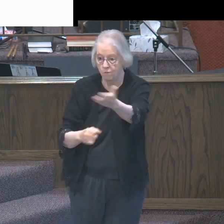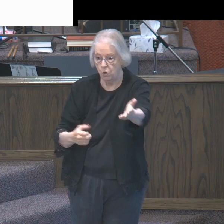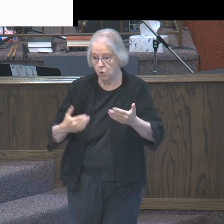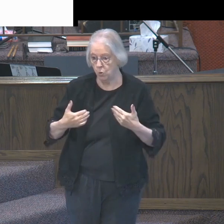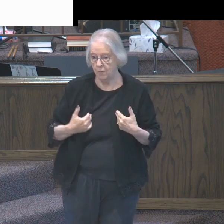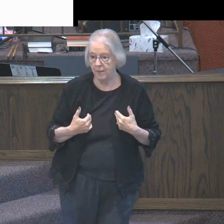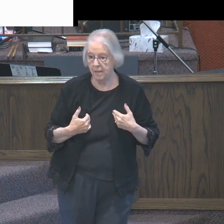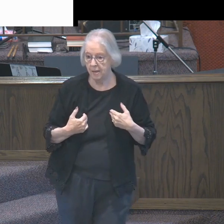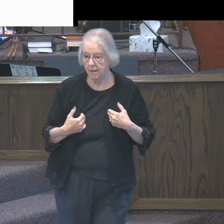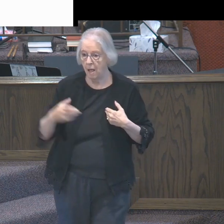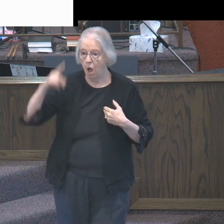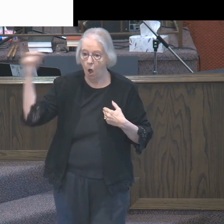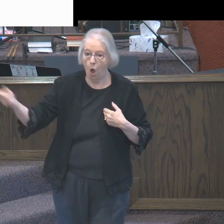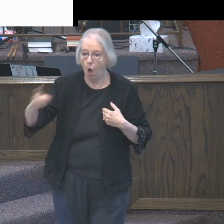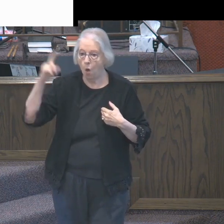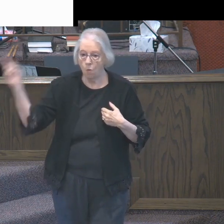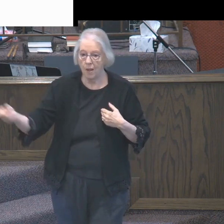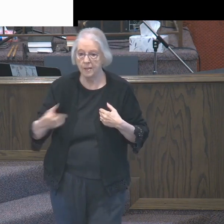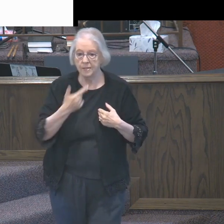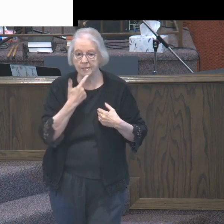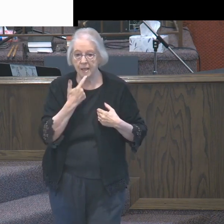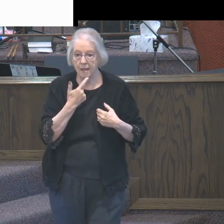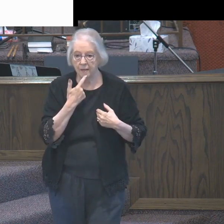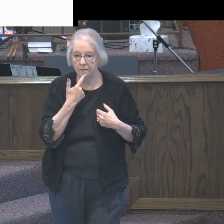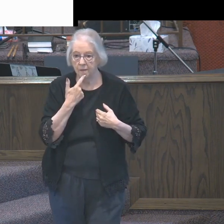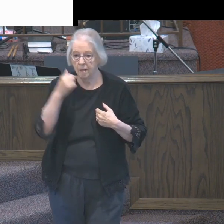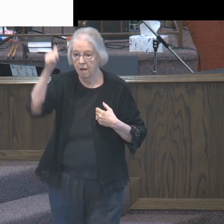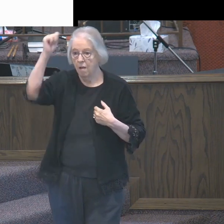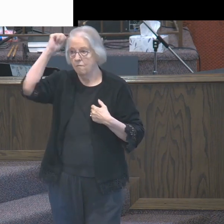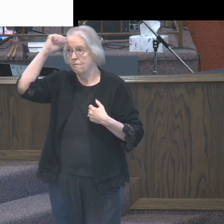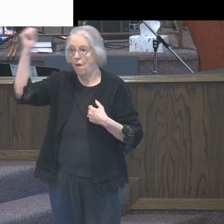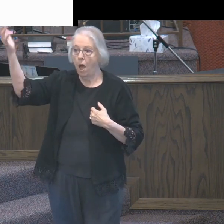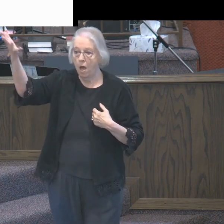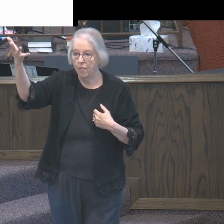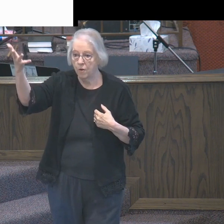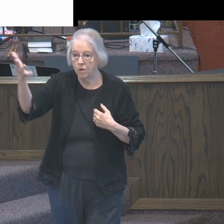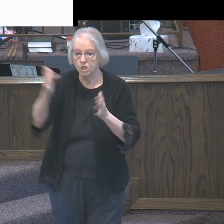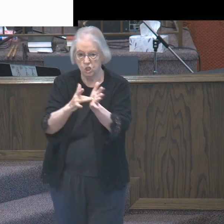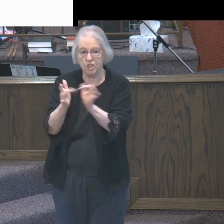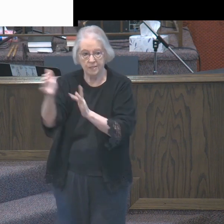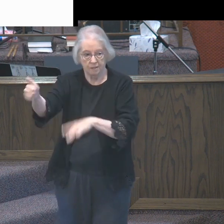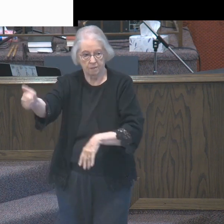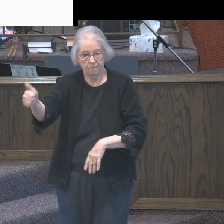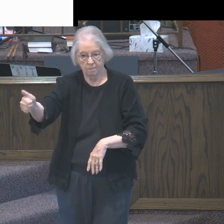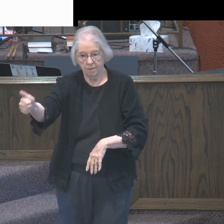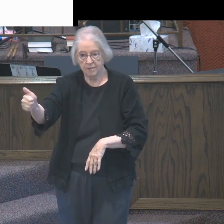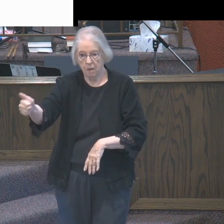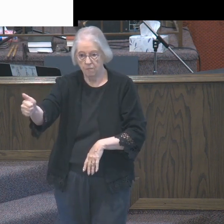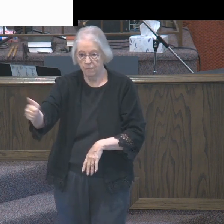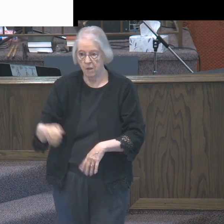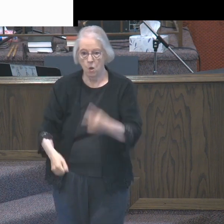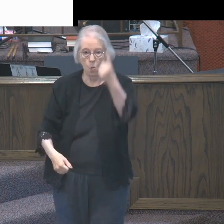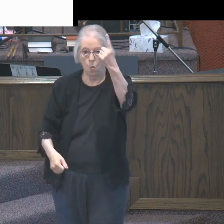as Father in all of His prayers in the New Testament. Jesus did, except